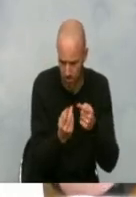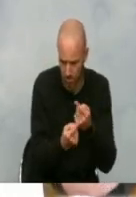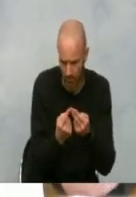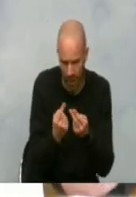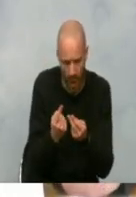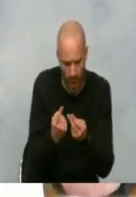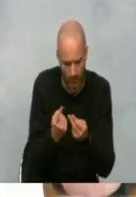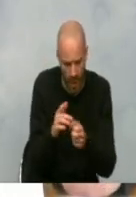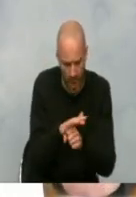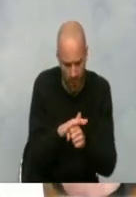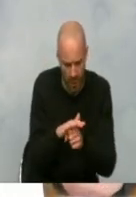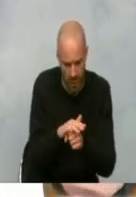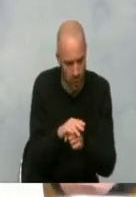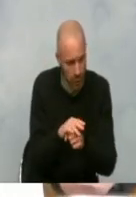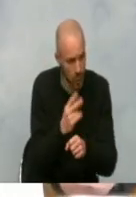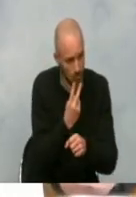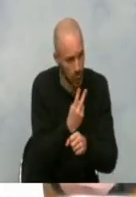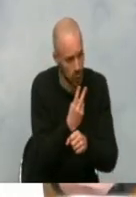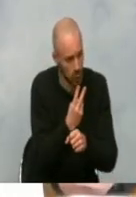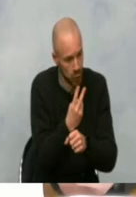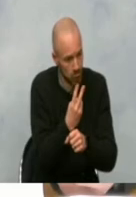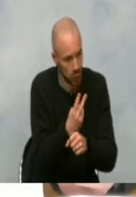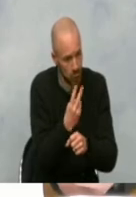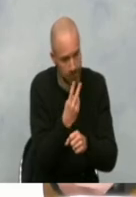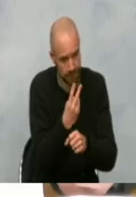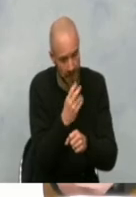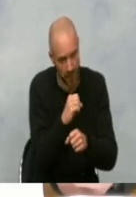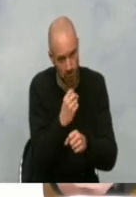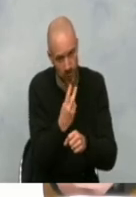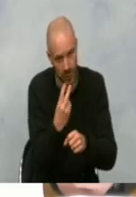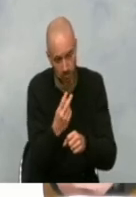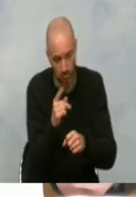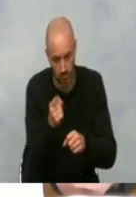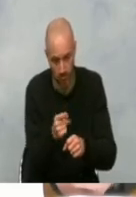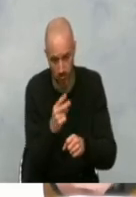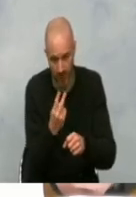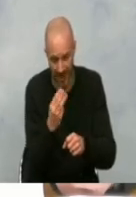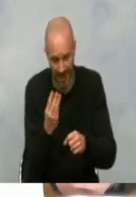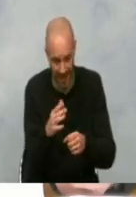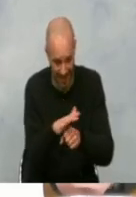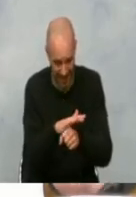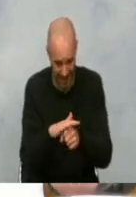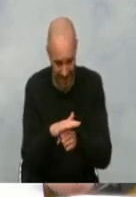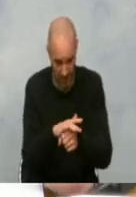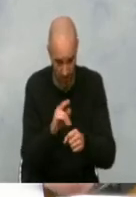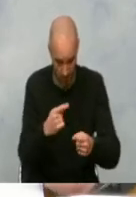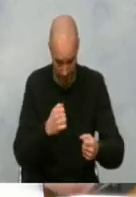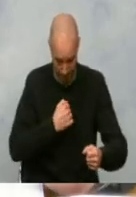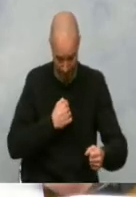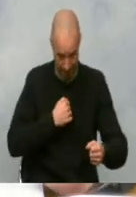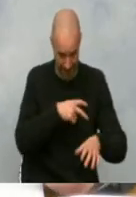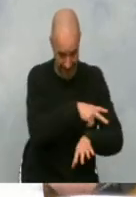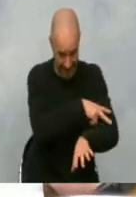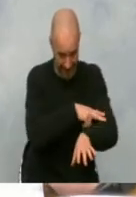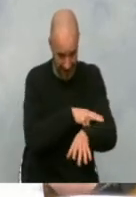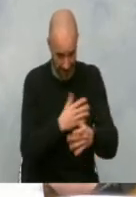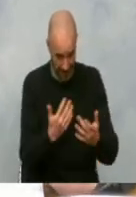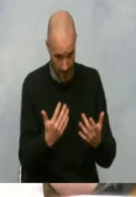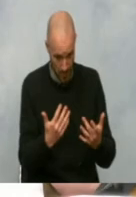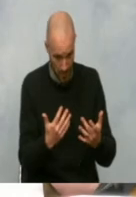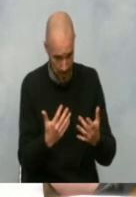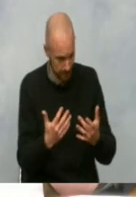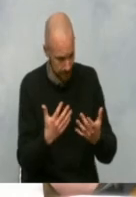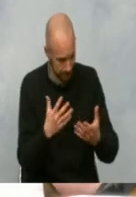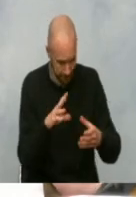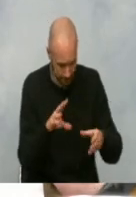the 2022-23 position. So at this point in time, my staff are concluding an